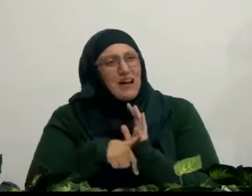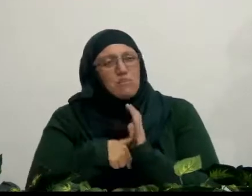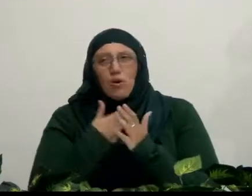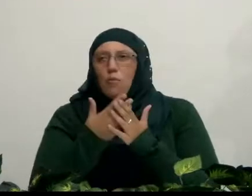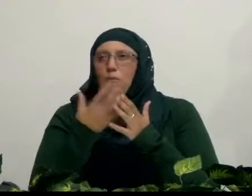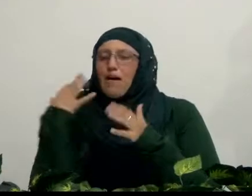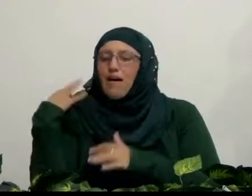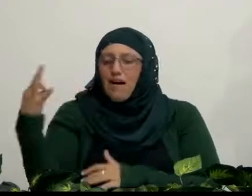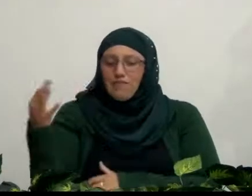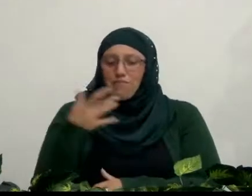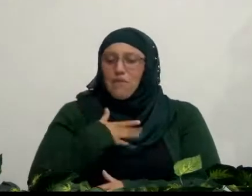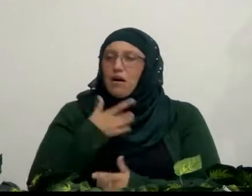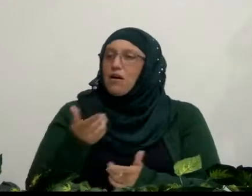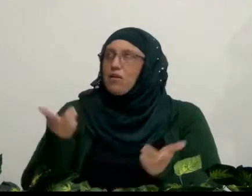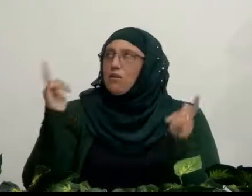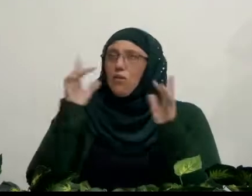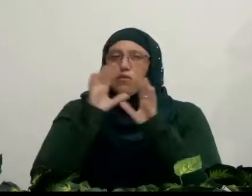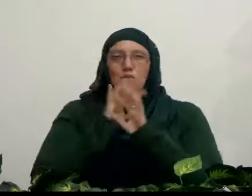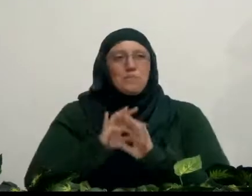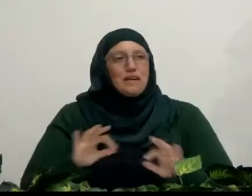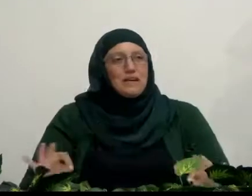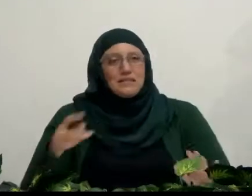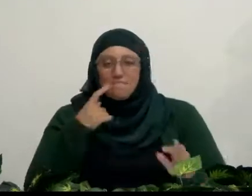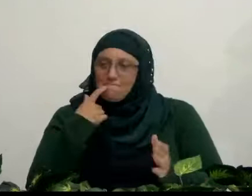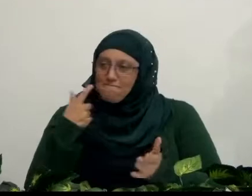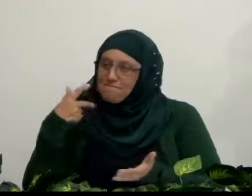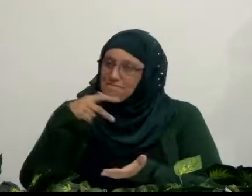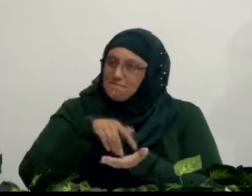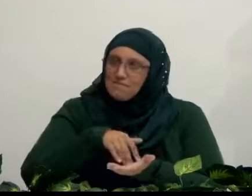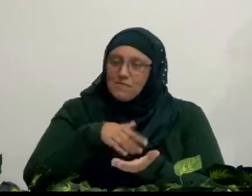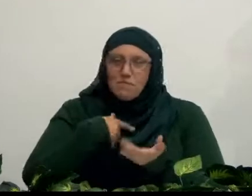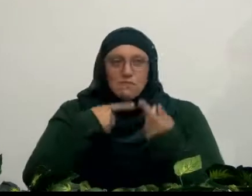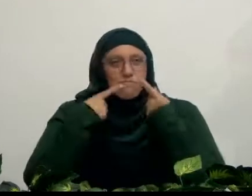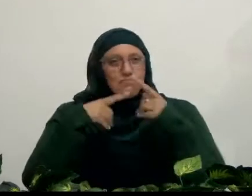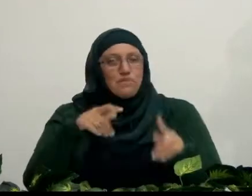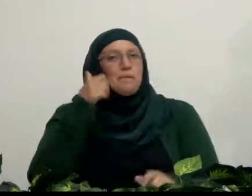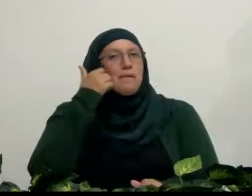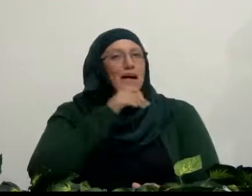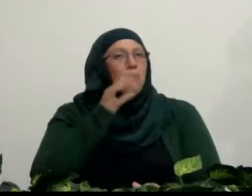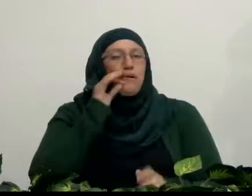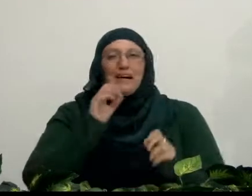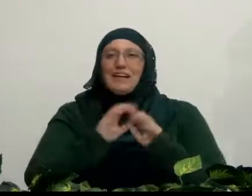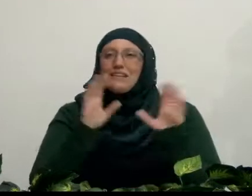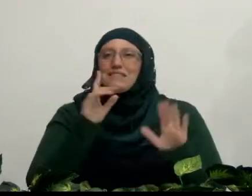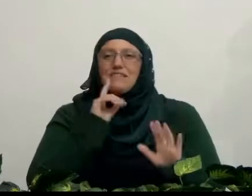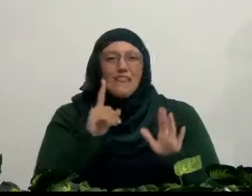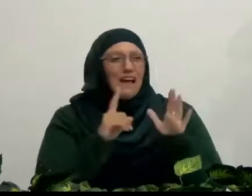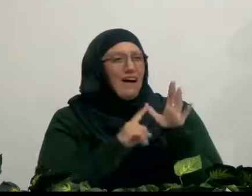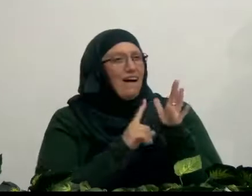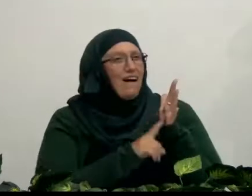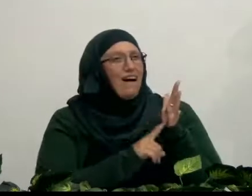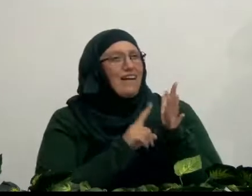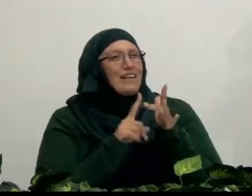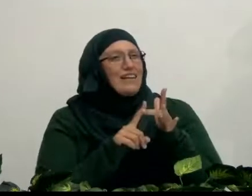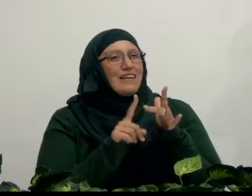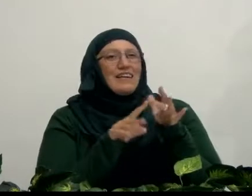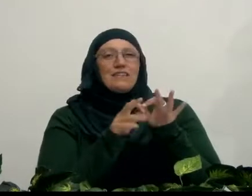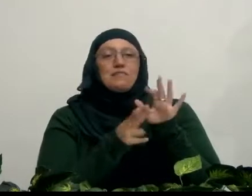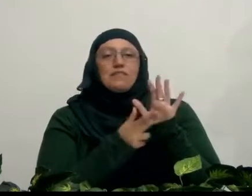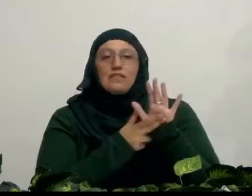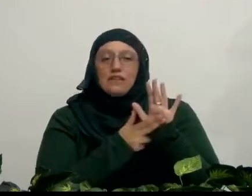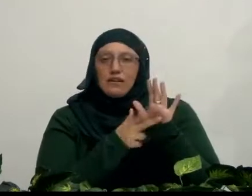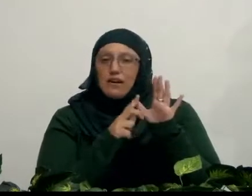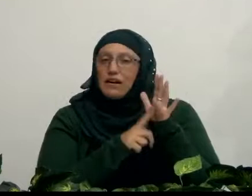peace, to thus make a stand in order to inform everyone, black and white, that Ali ibn Abi Talib is my brother,